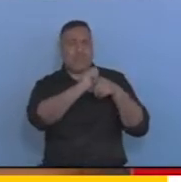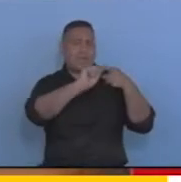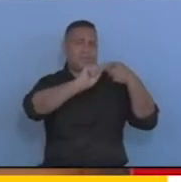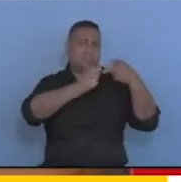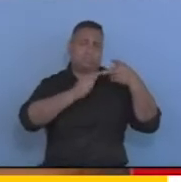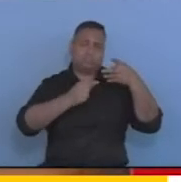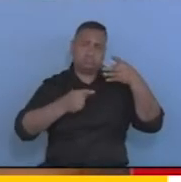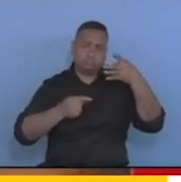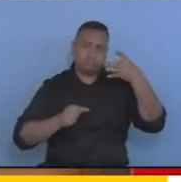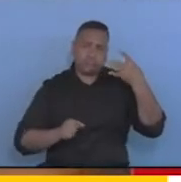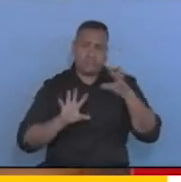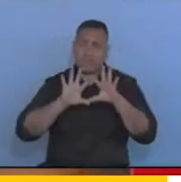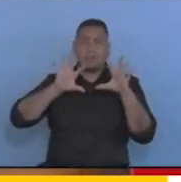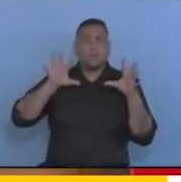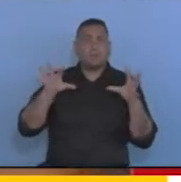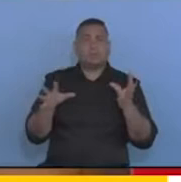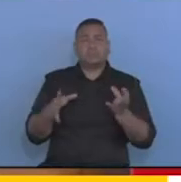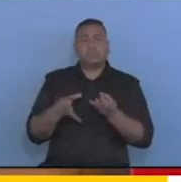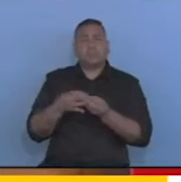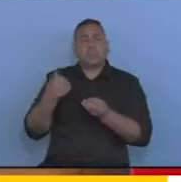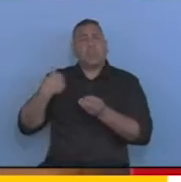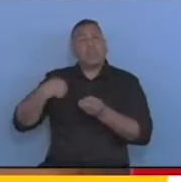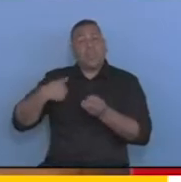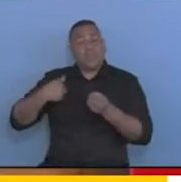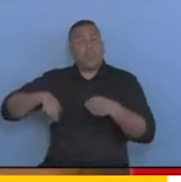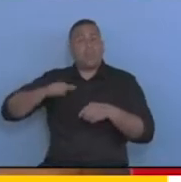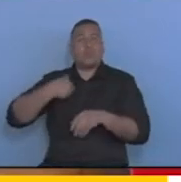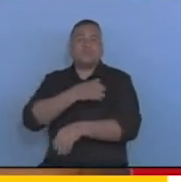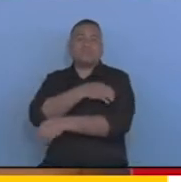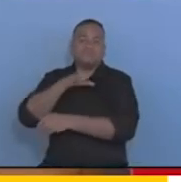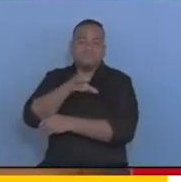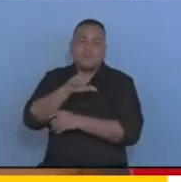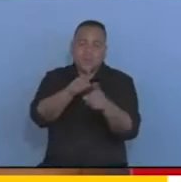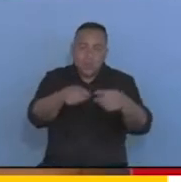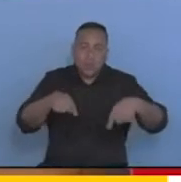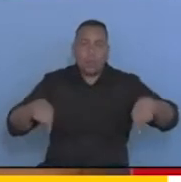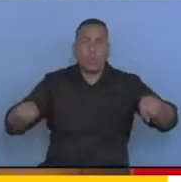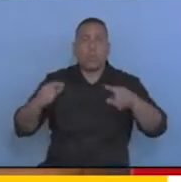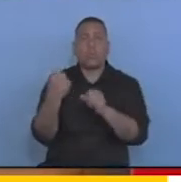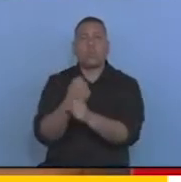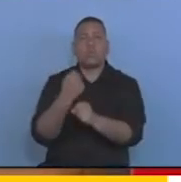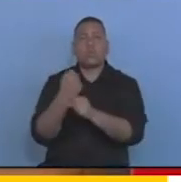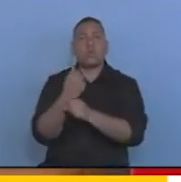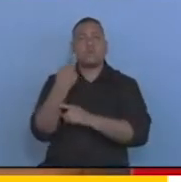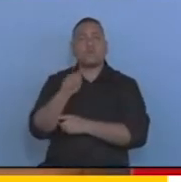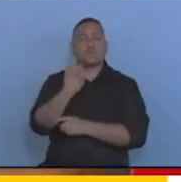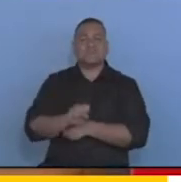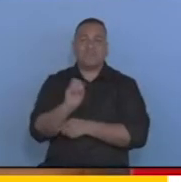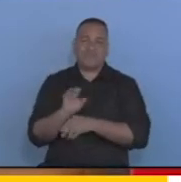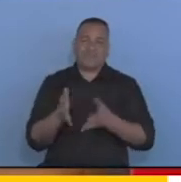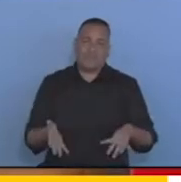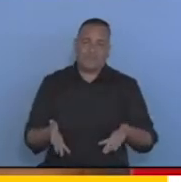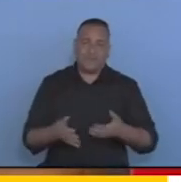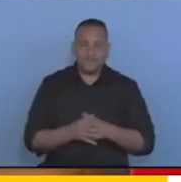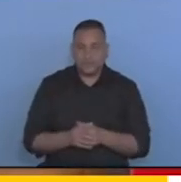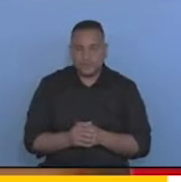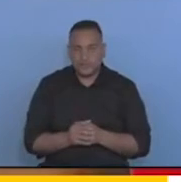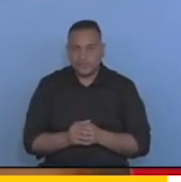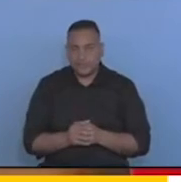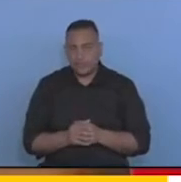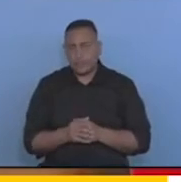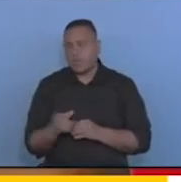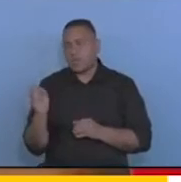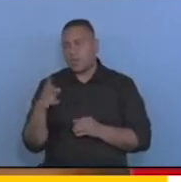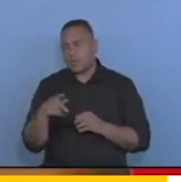equip a skilled workforce for South Africa. So, I mean, so you've got all of these sort